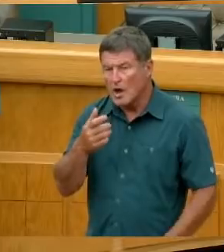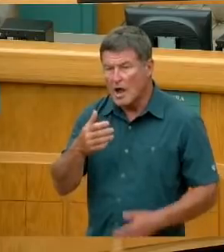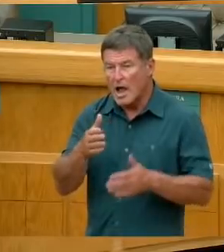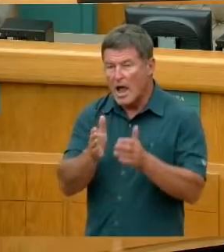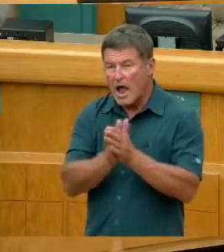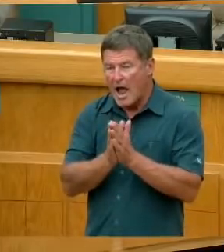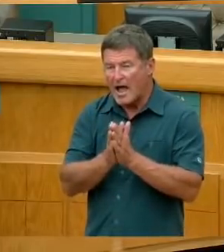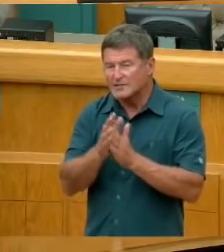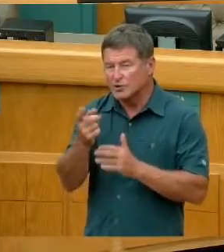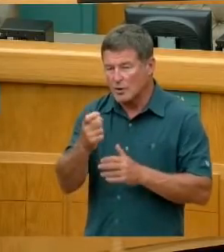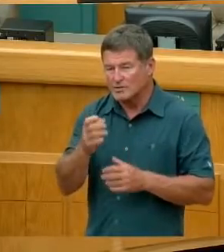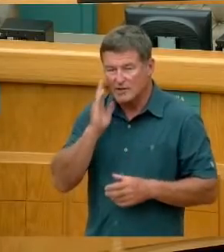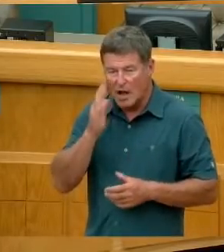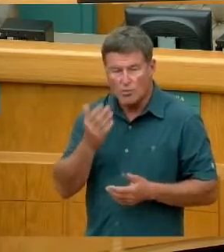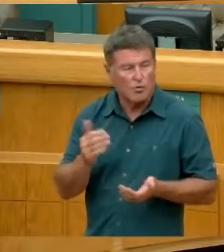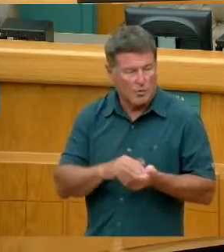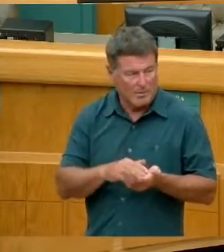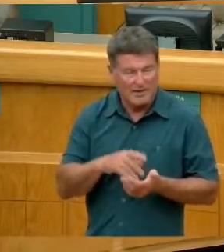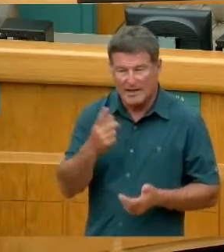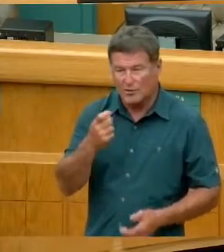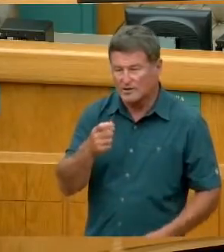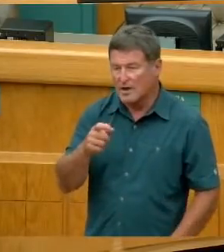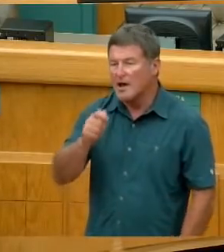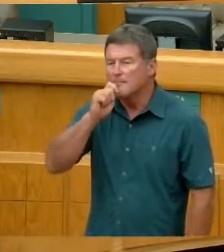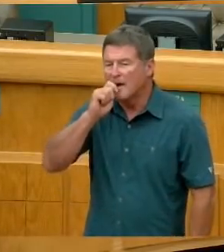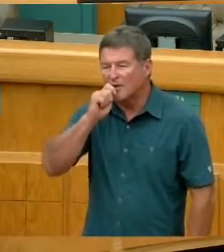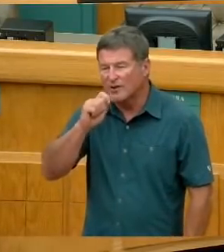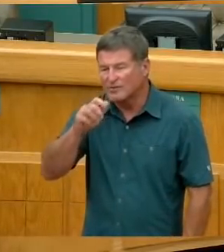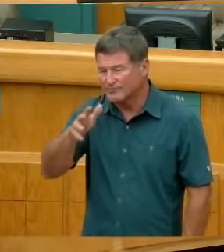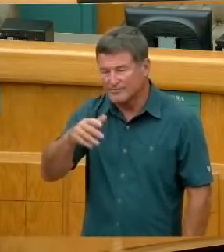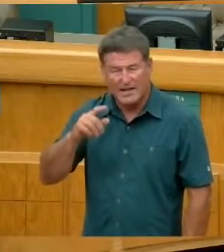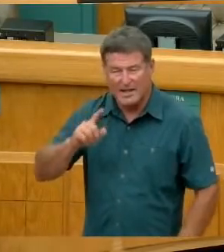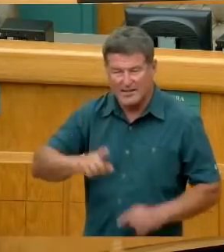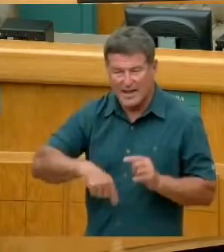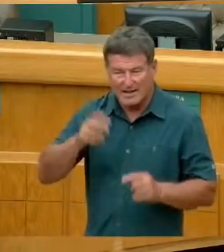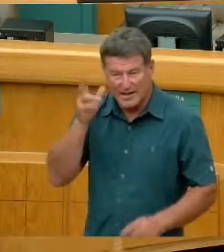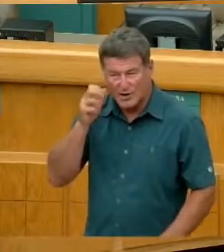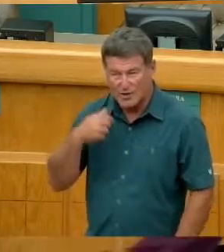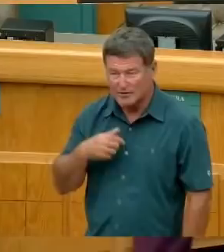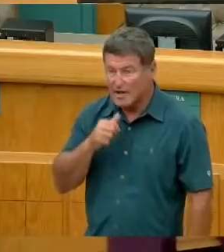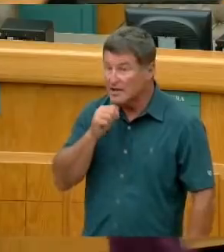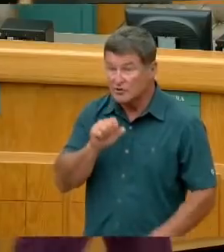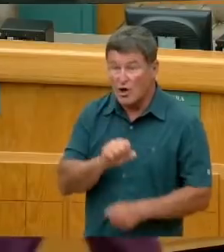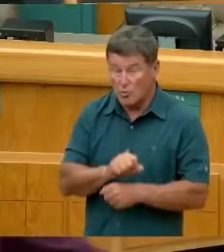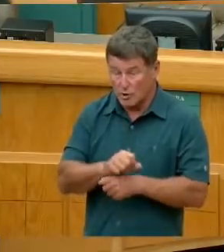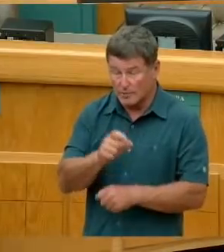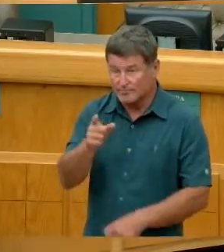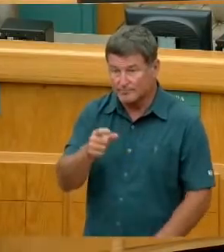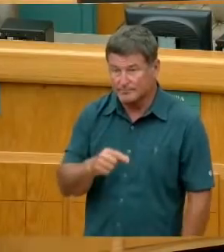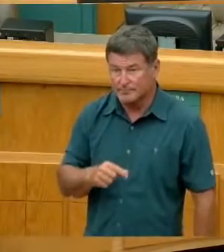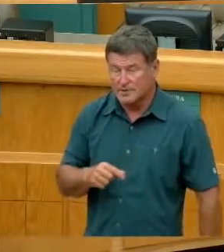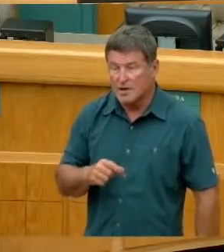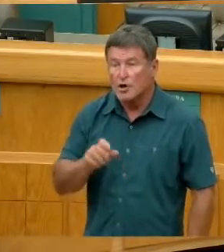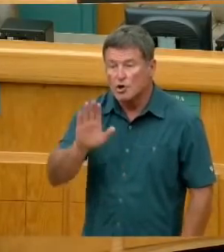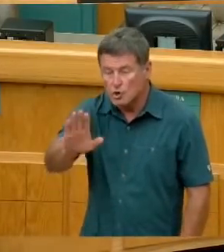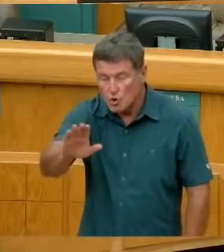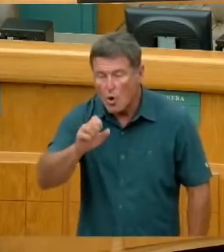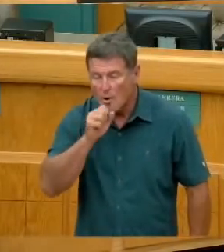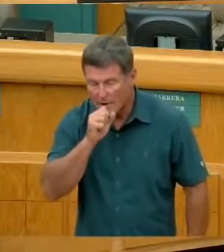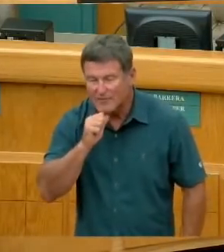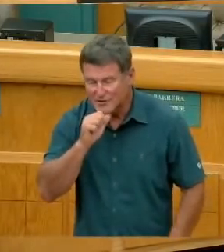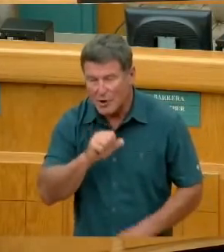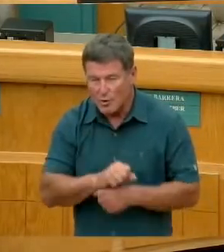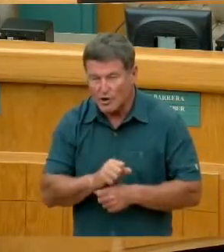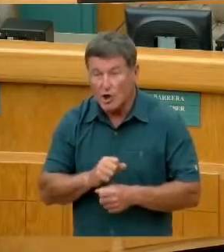No, whoever has the next question, I'm going to repeat it so people can hear it, because they can't. Yeah, that's okay. They can't hear. That's not working. That microphone.